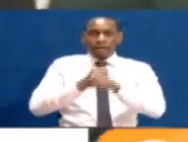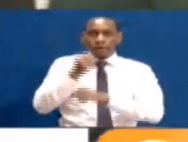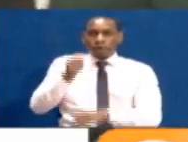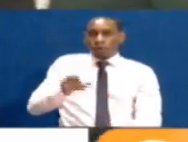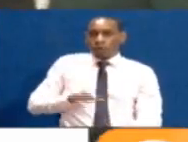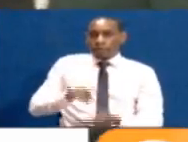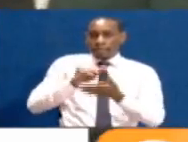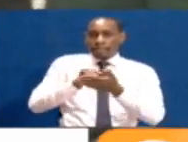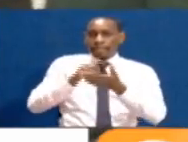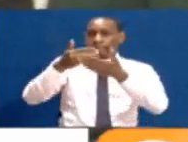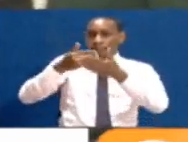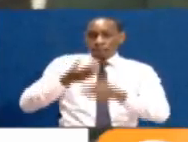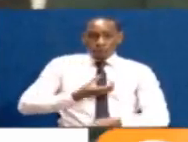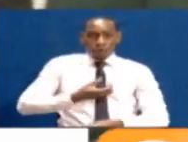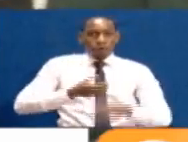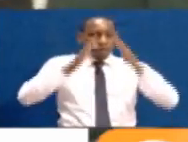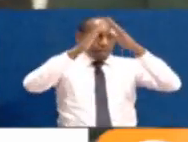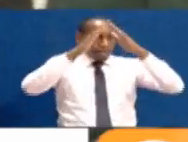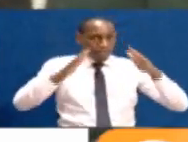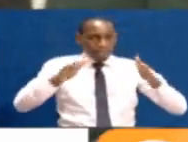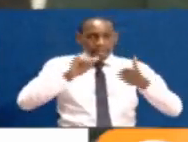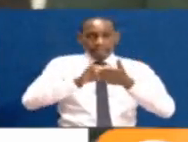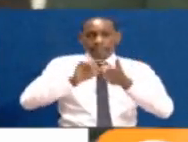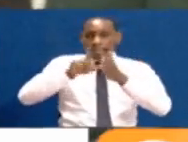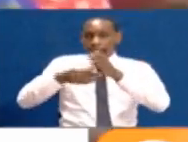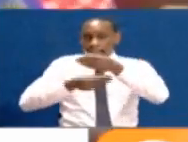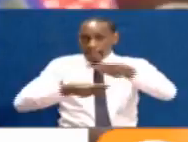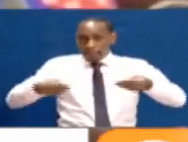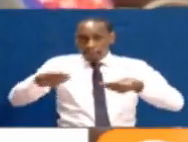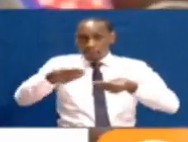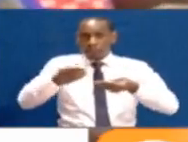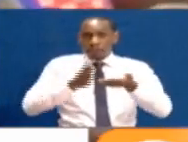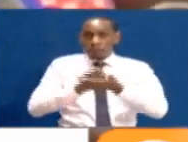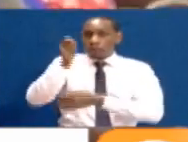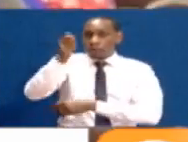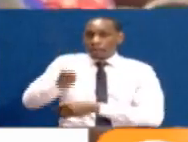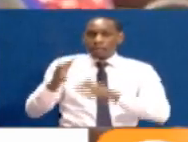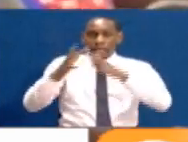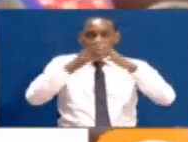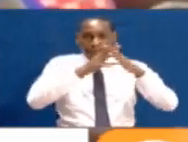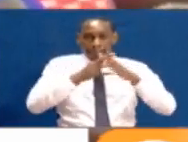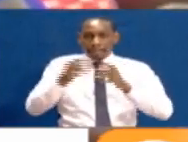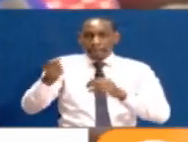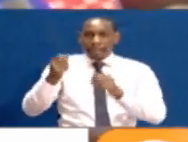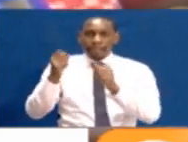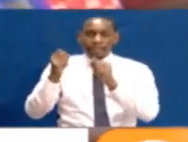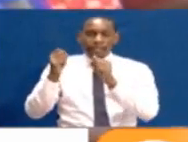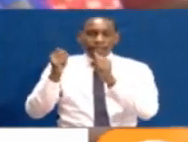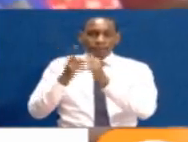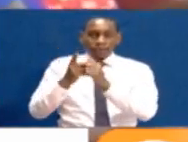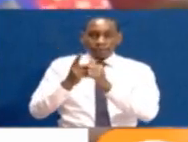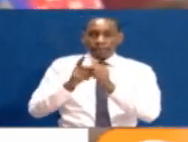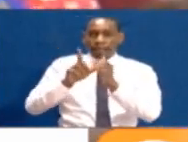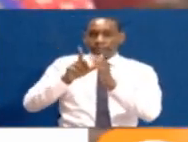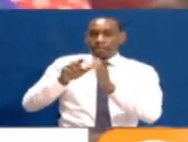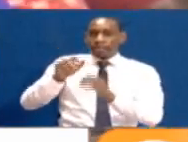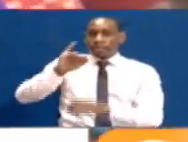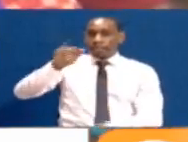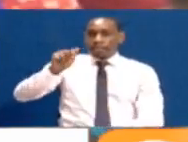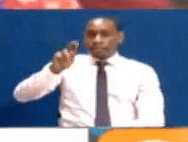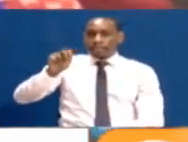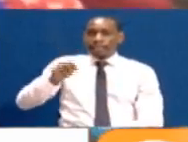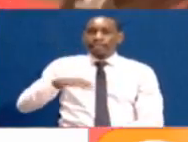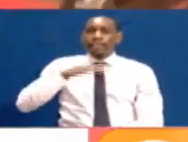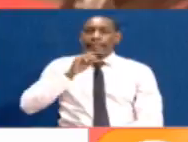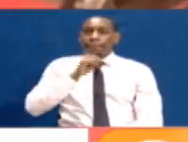who was the previous owner of the home they had bought on auction in the U.S. in November. This led to Janet's death while her